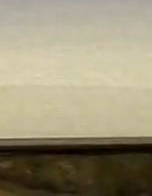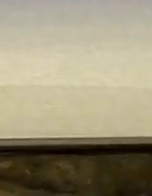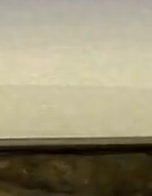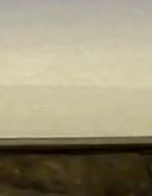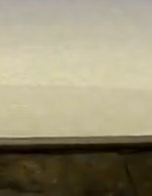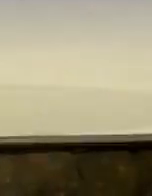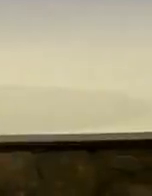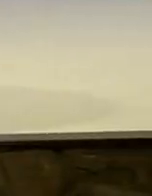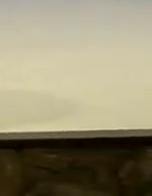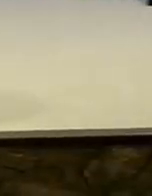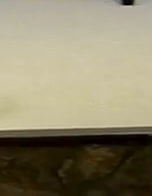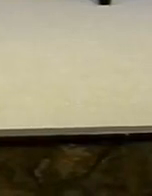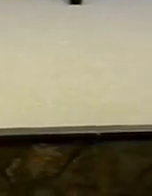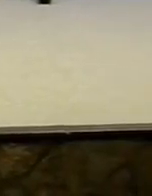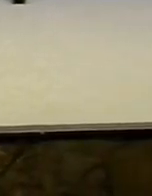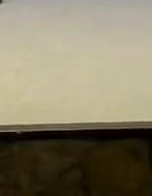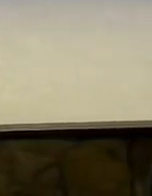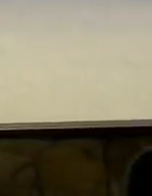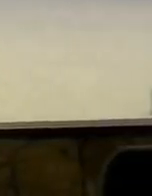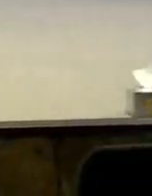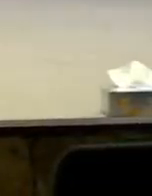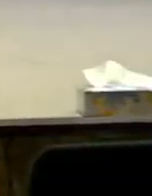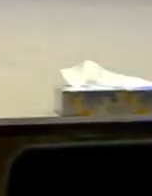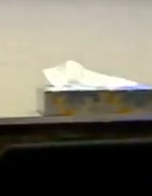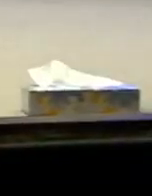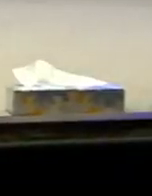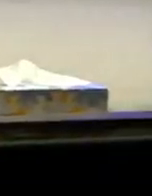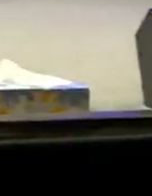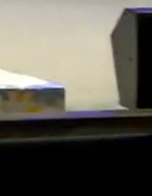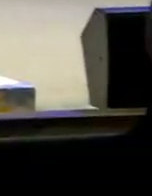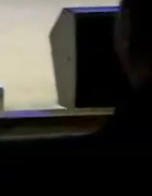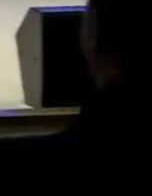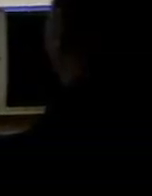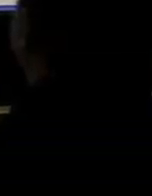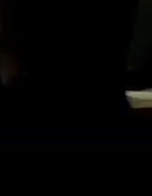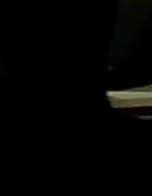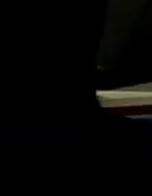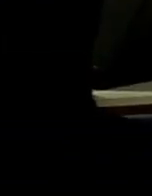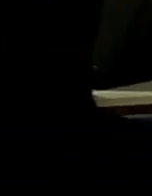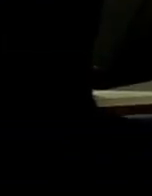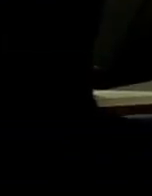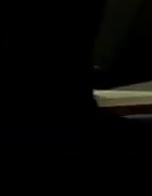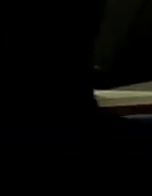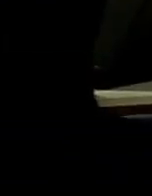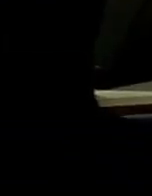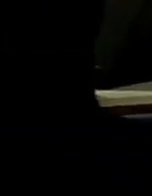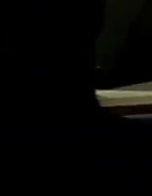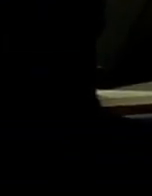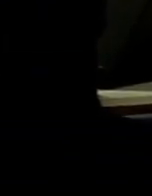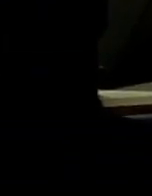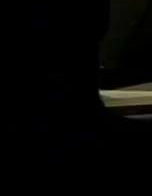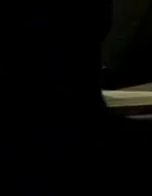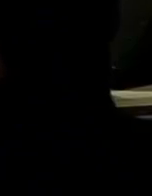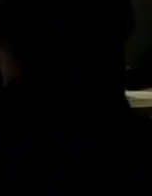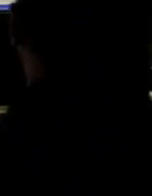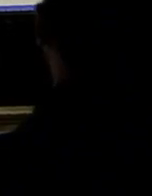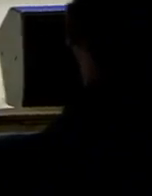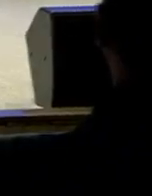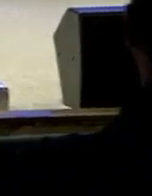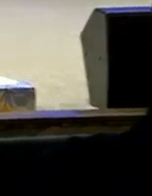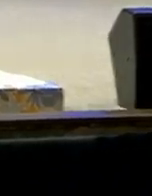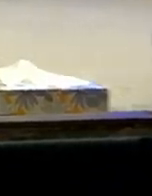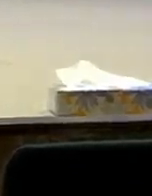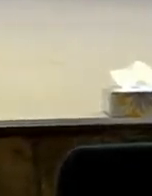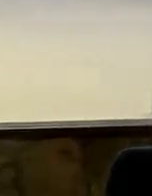that ceiling. Amen? Come on, right? Instead of saying, I may not feel it today, right? I may have had a bad